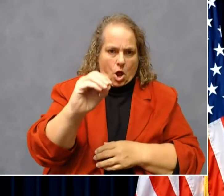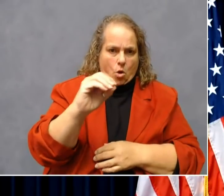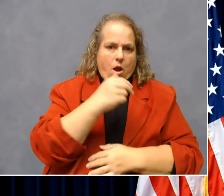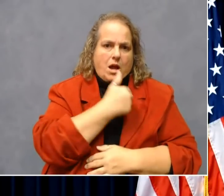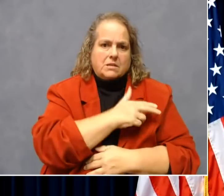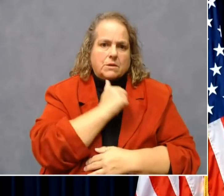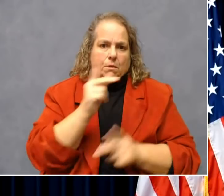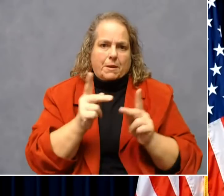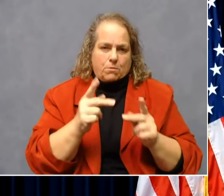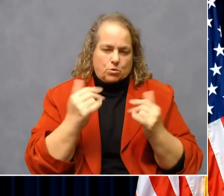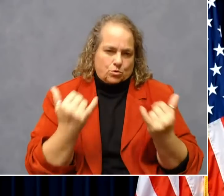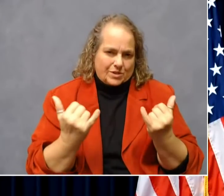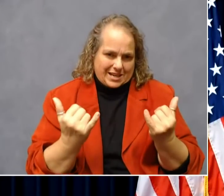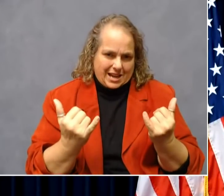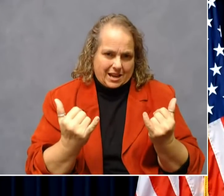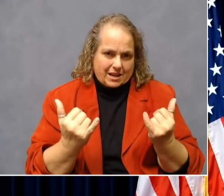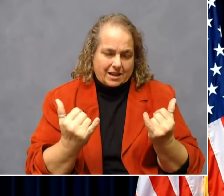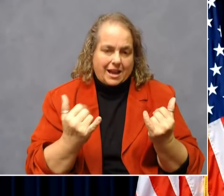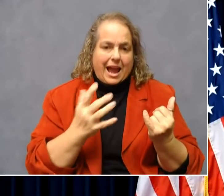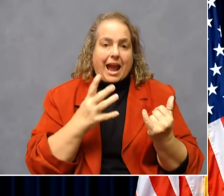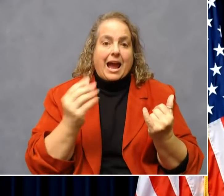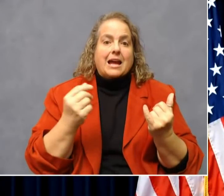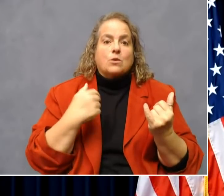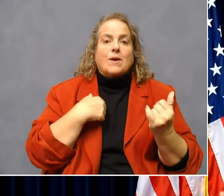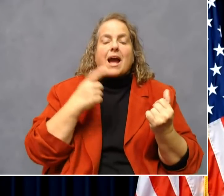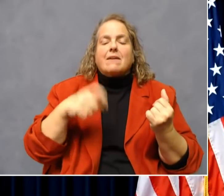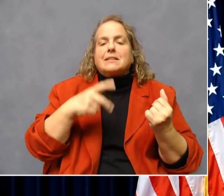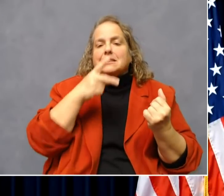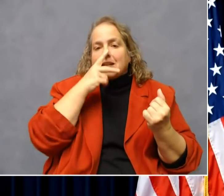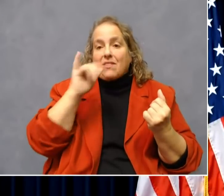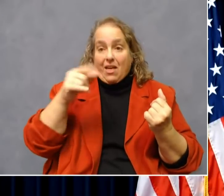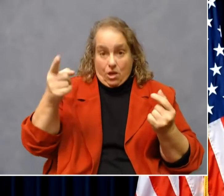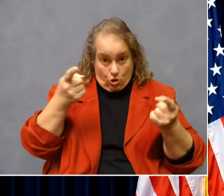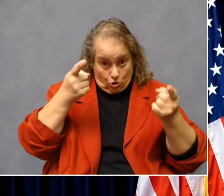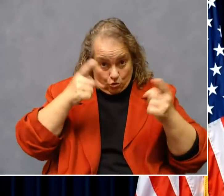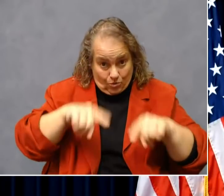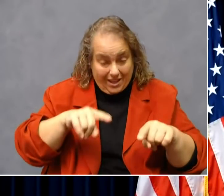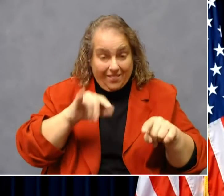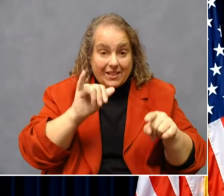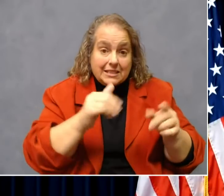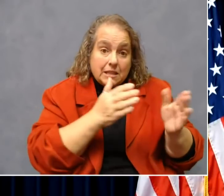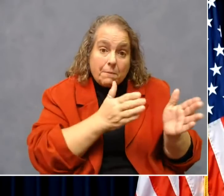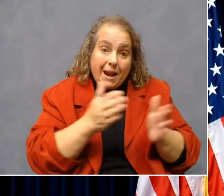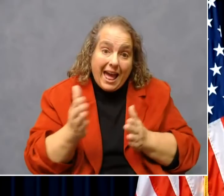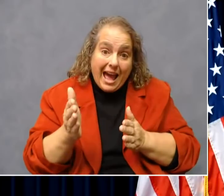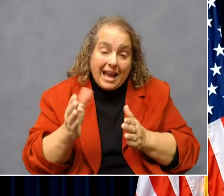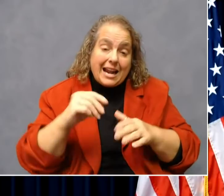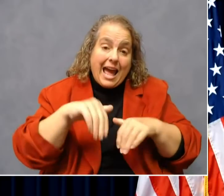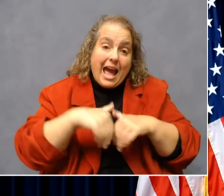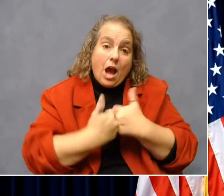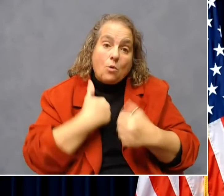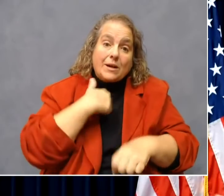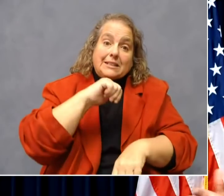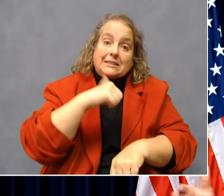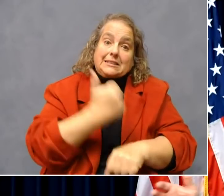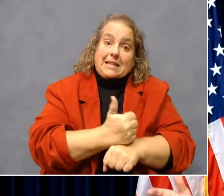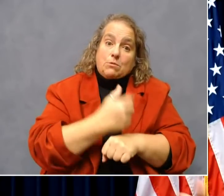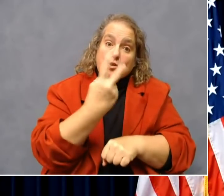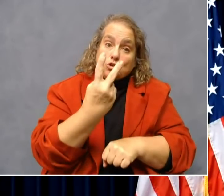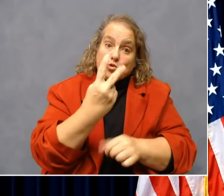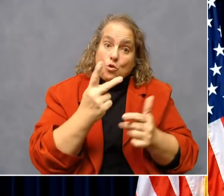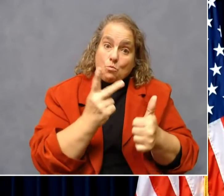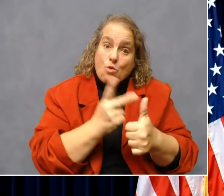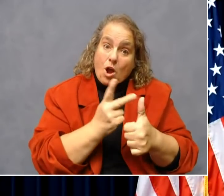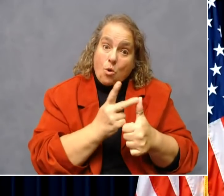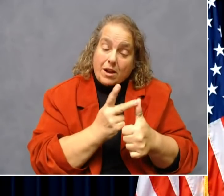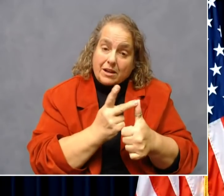that this plan and the way that we are setting these two priorities help them in their ability